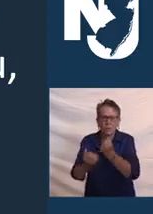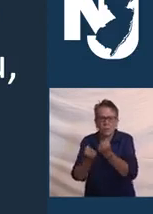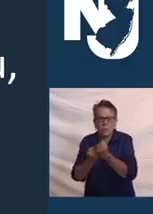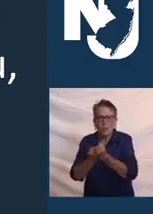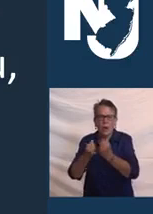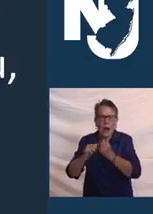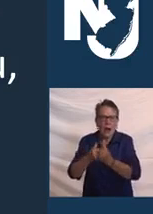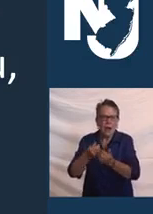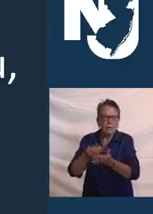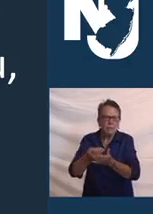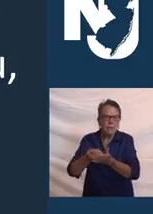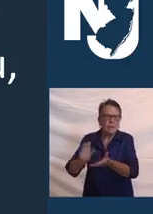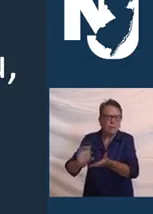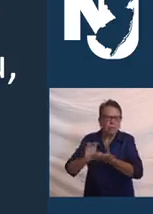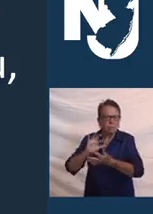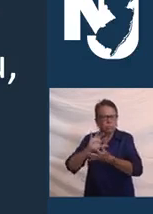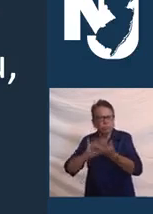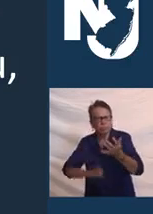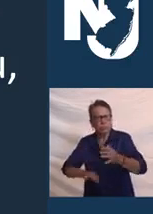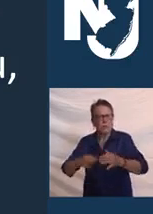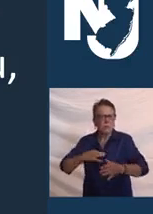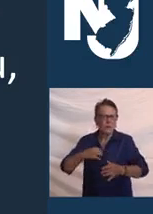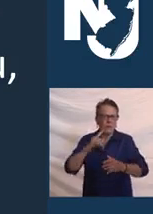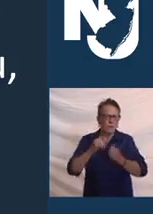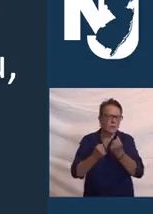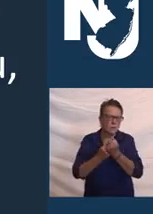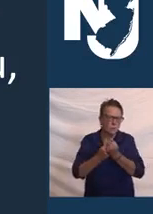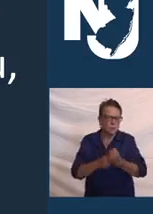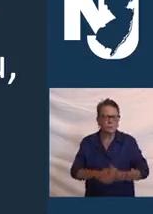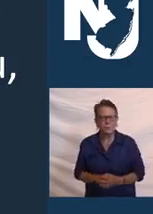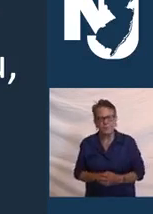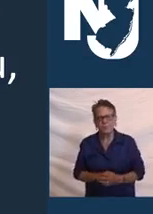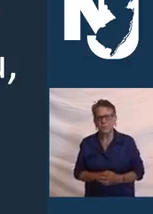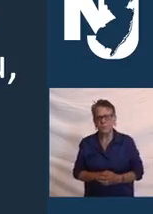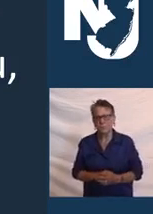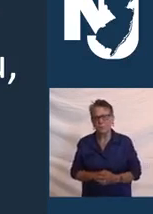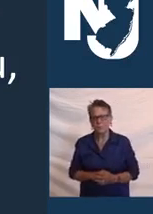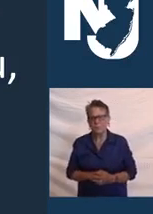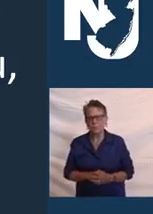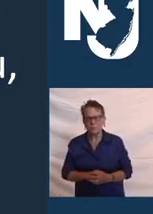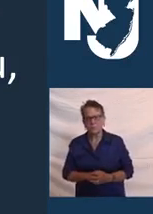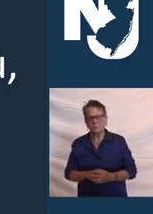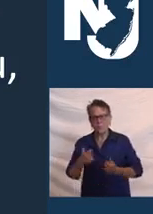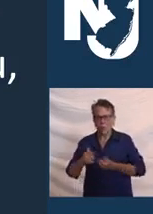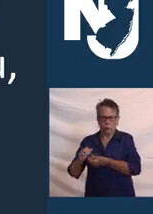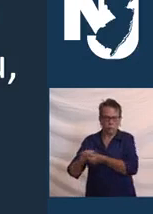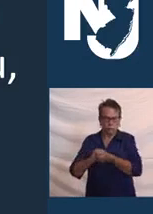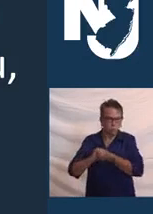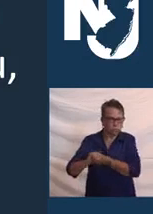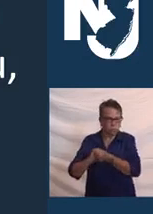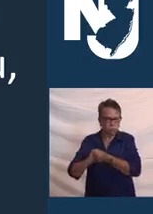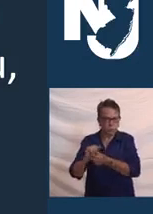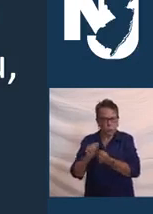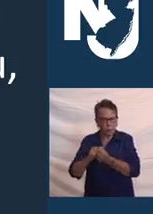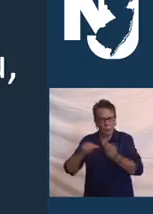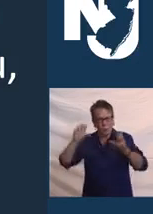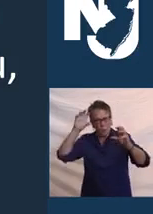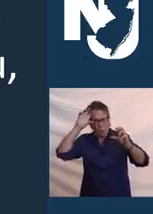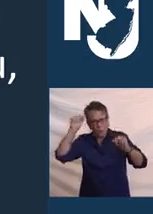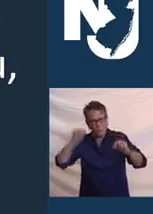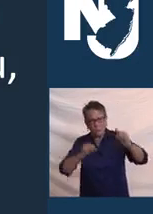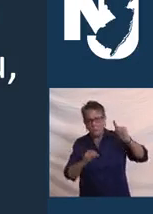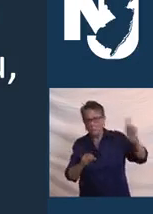from the homepage for locations and hours. We are committed to working in partnership with the Biden administration and FEMA and county and